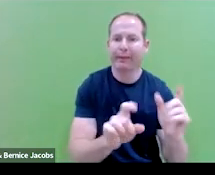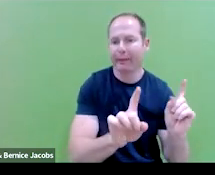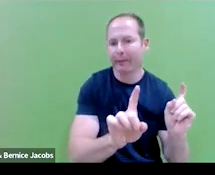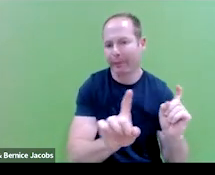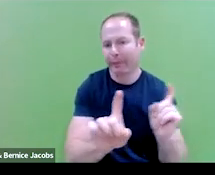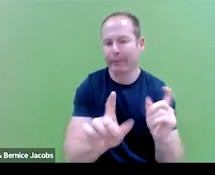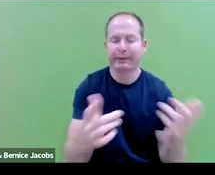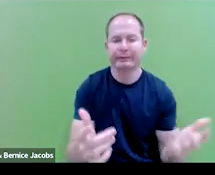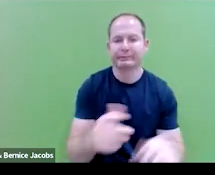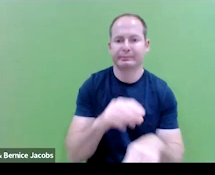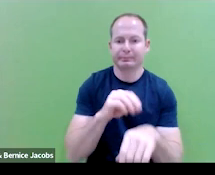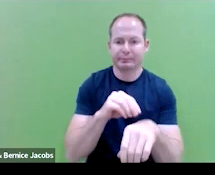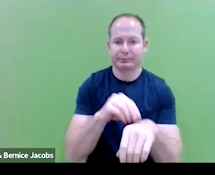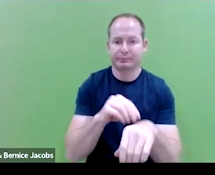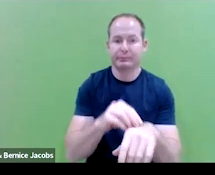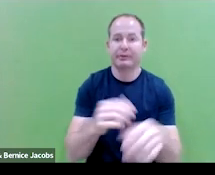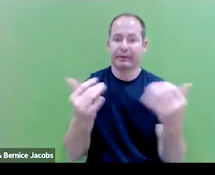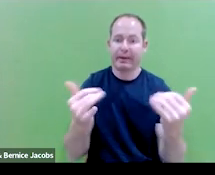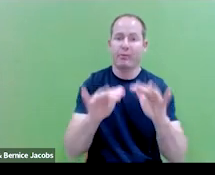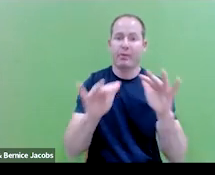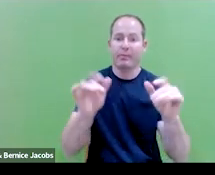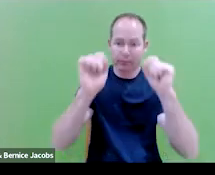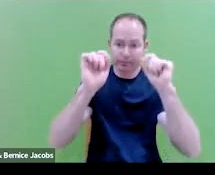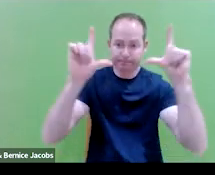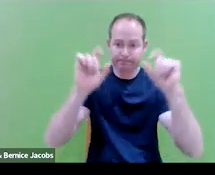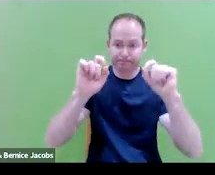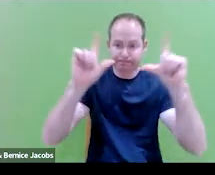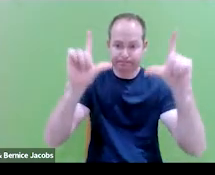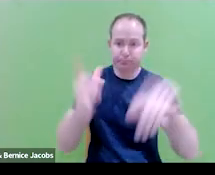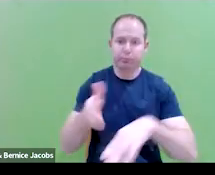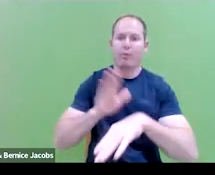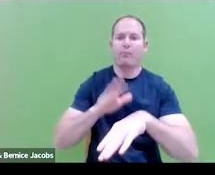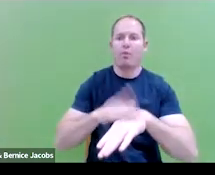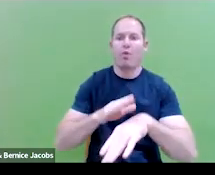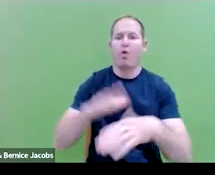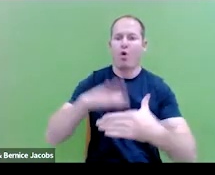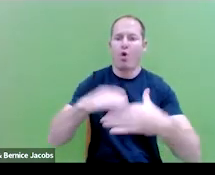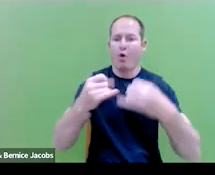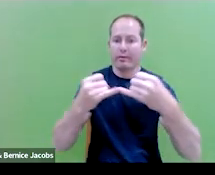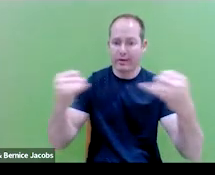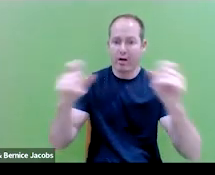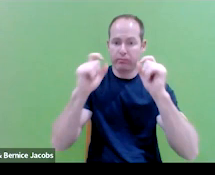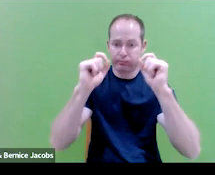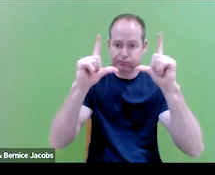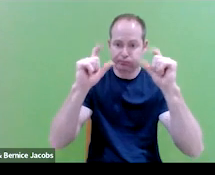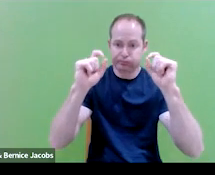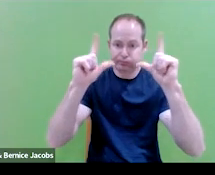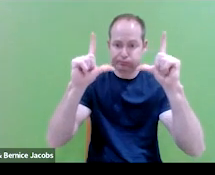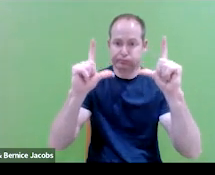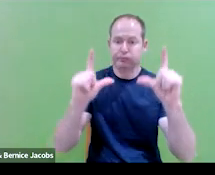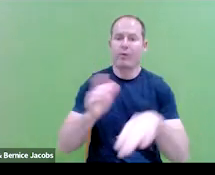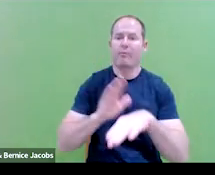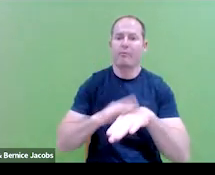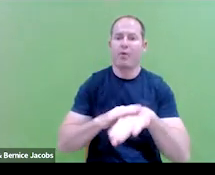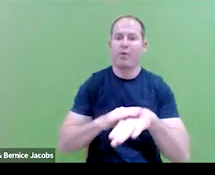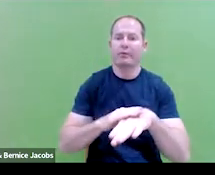is becoming more, especially in the online space. The reason online is probably easier